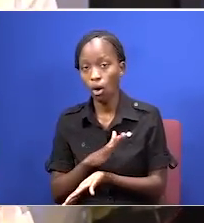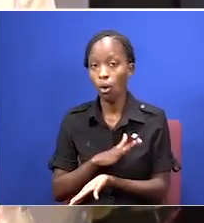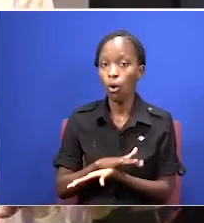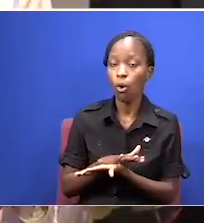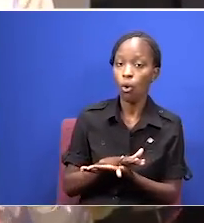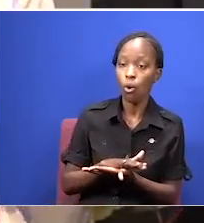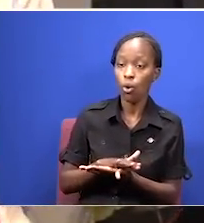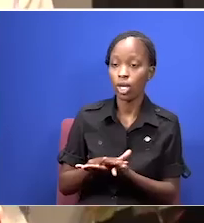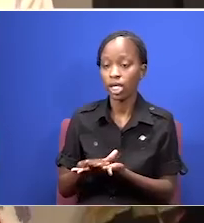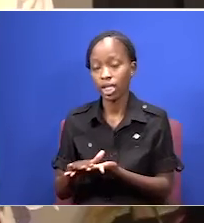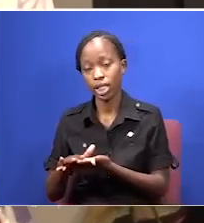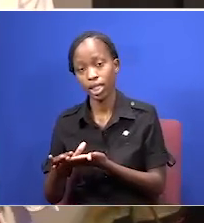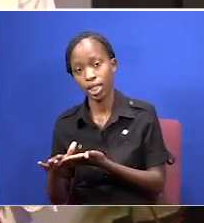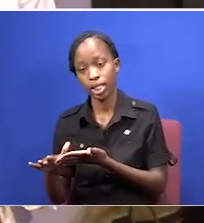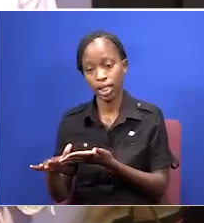is